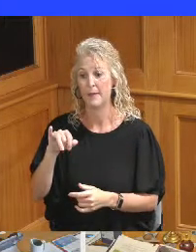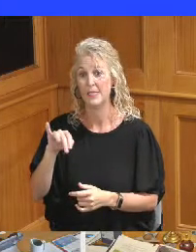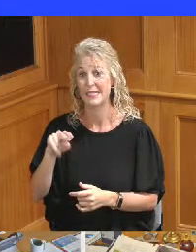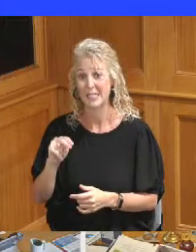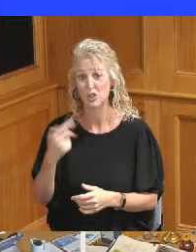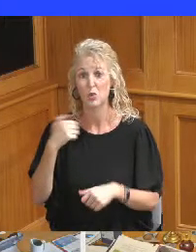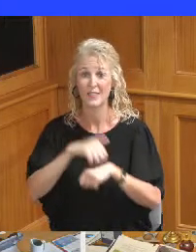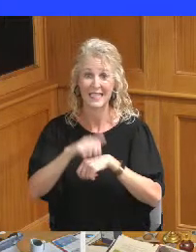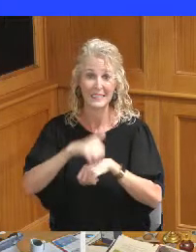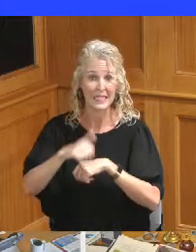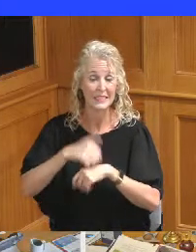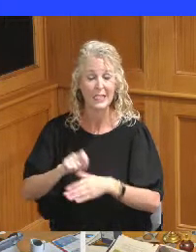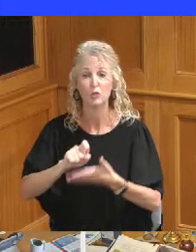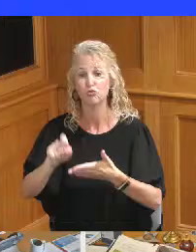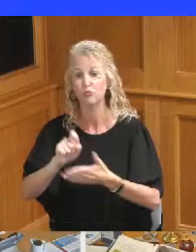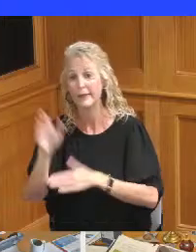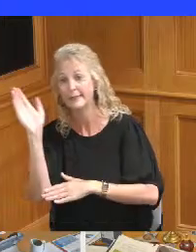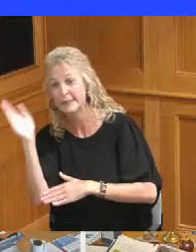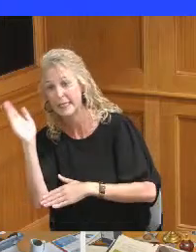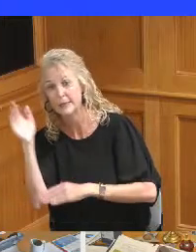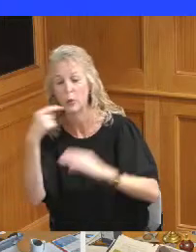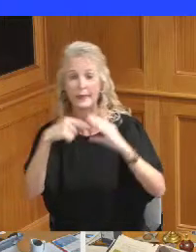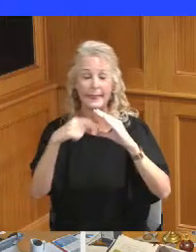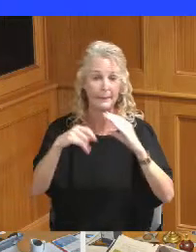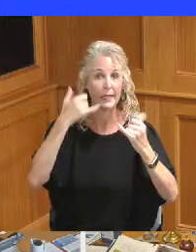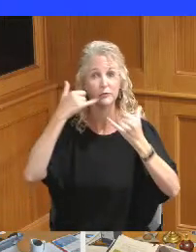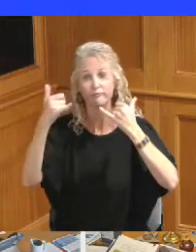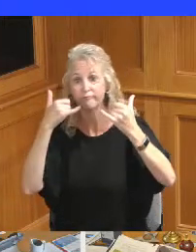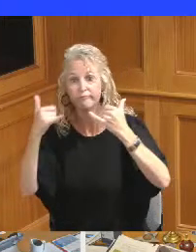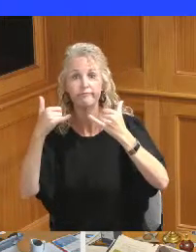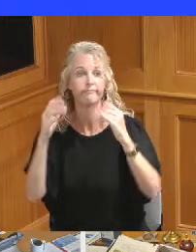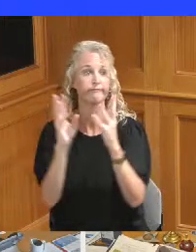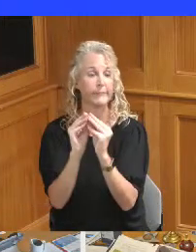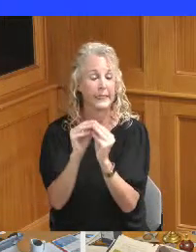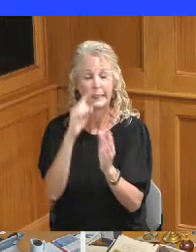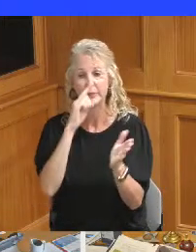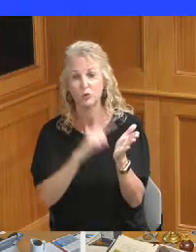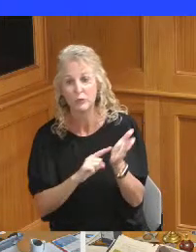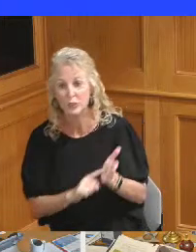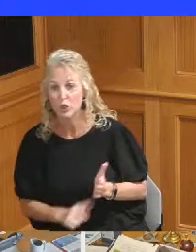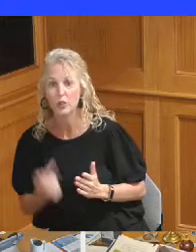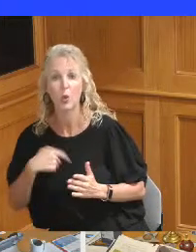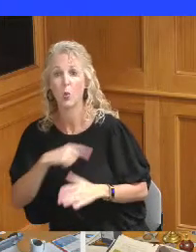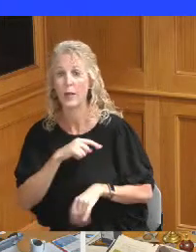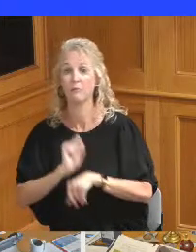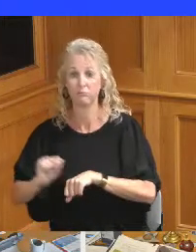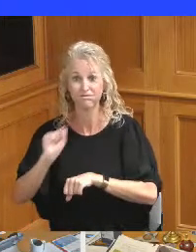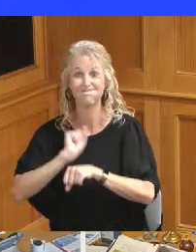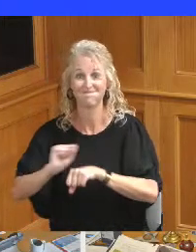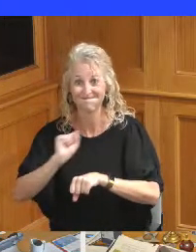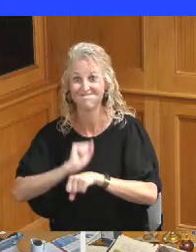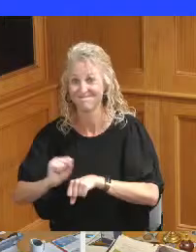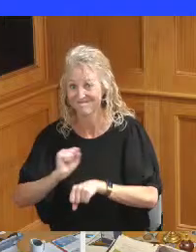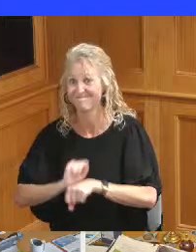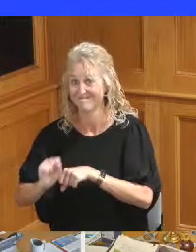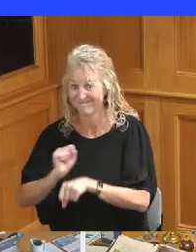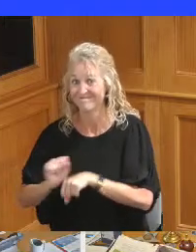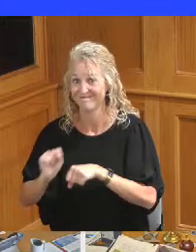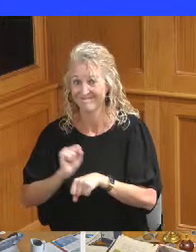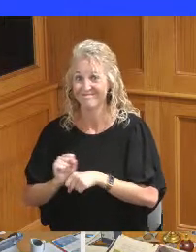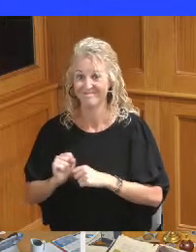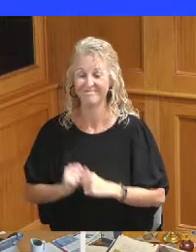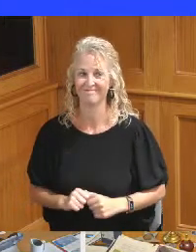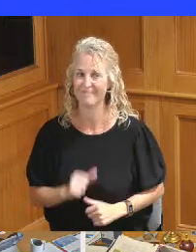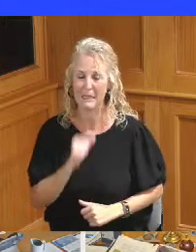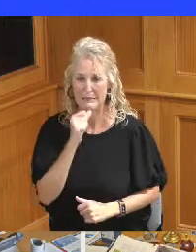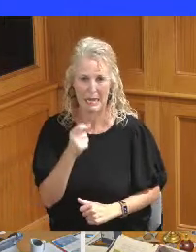written testimonies, phone banks, email scripts, interested party meetings, research. We have been definitely putting in the work when it comes to this advocacy